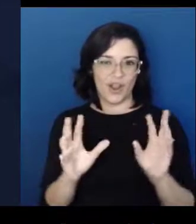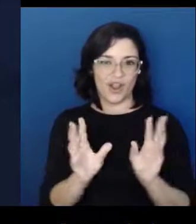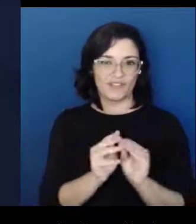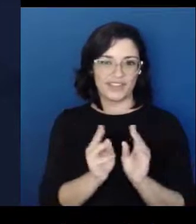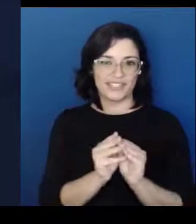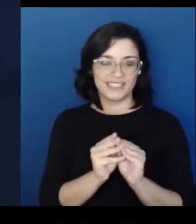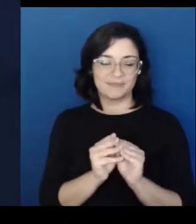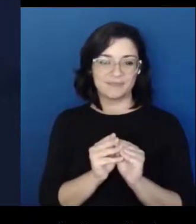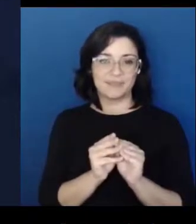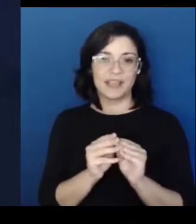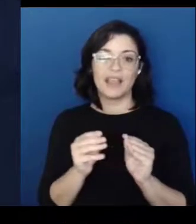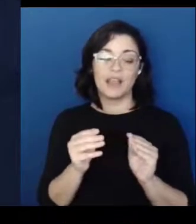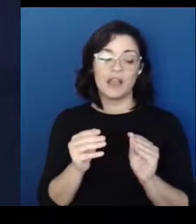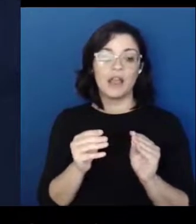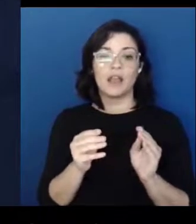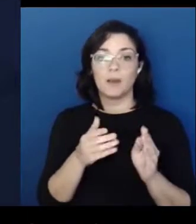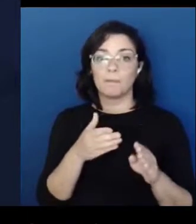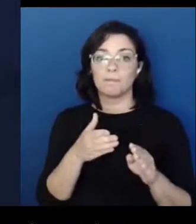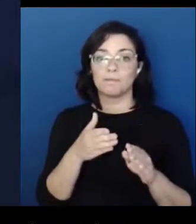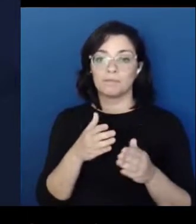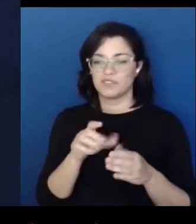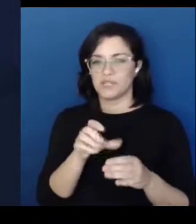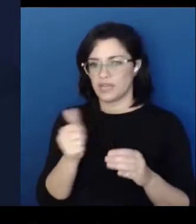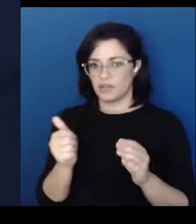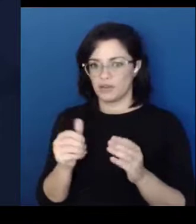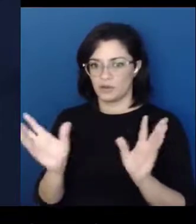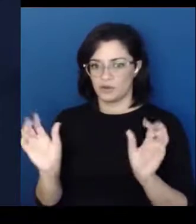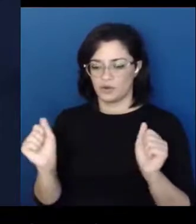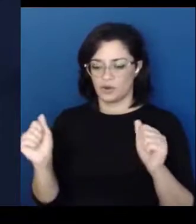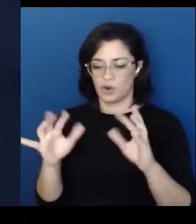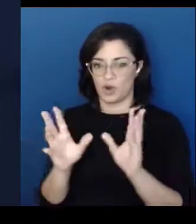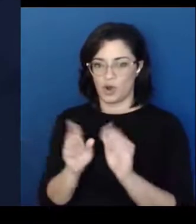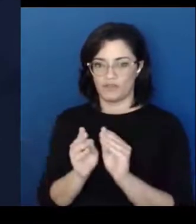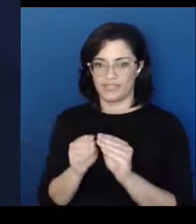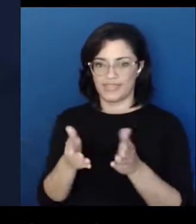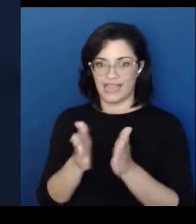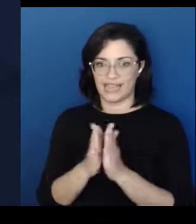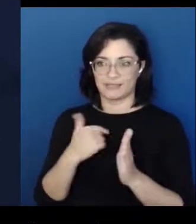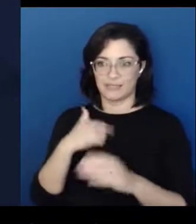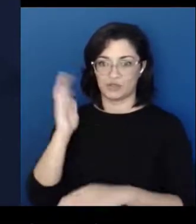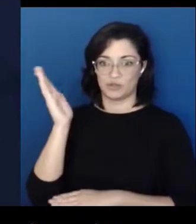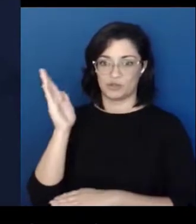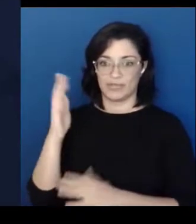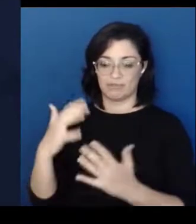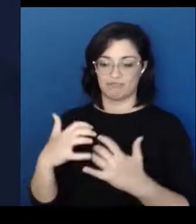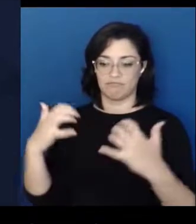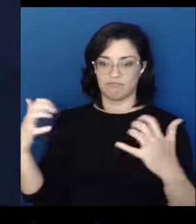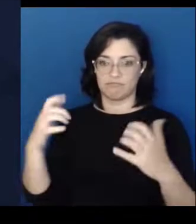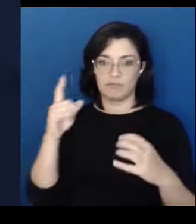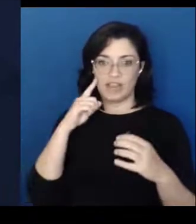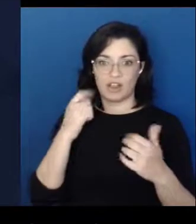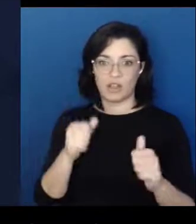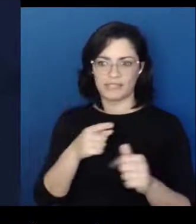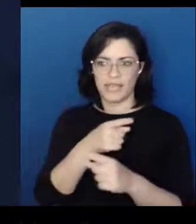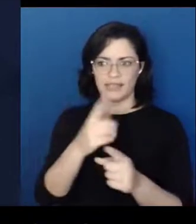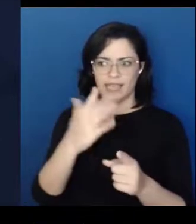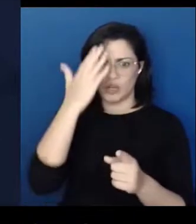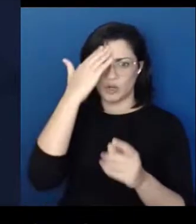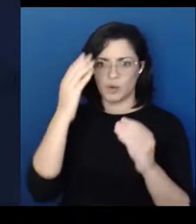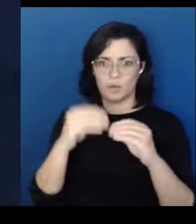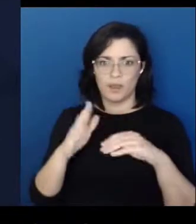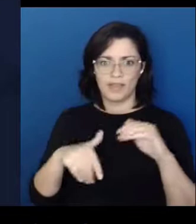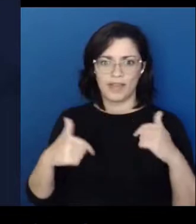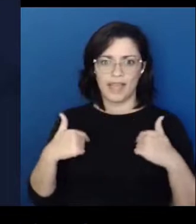loss who it turns out knew far more than I did. And it was there, I was on the podium, and there were